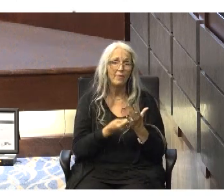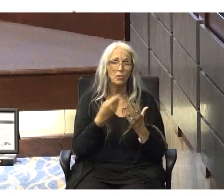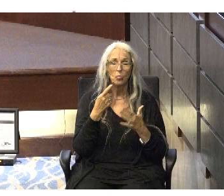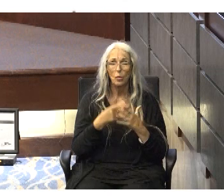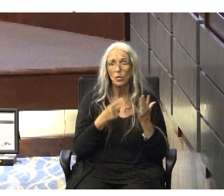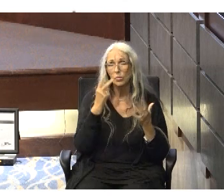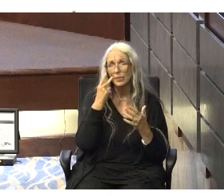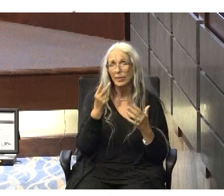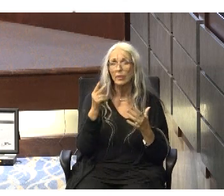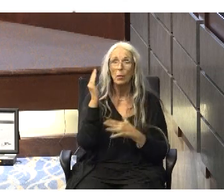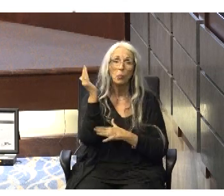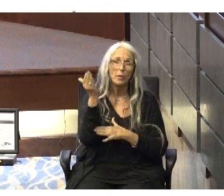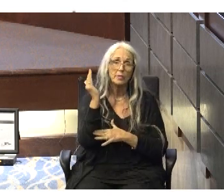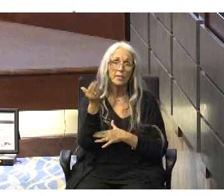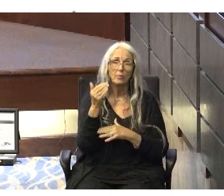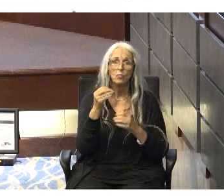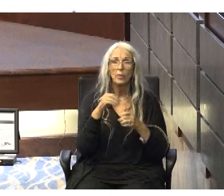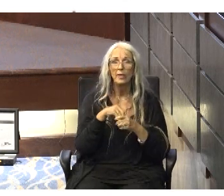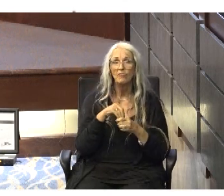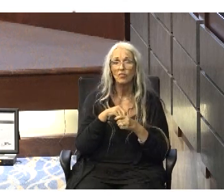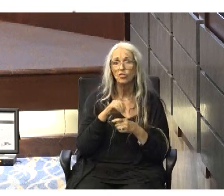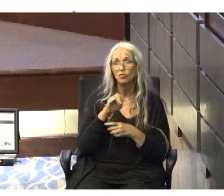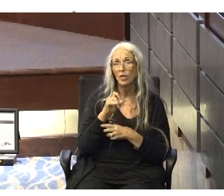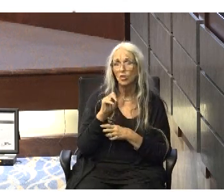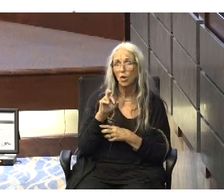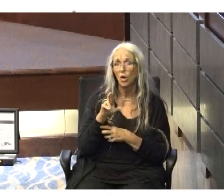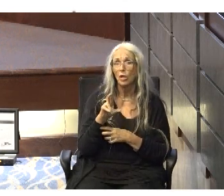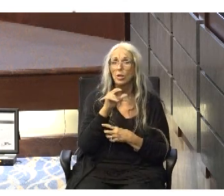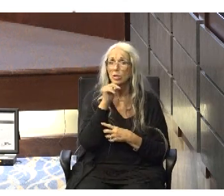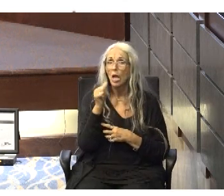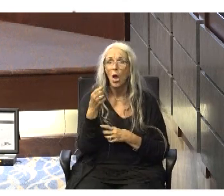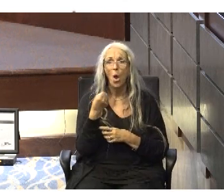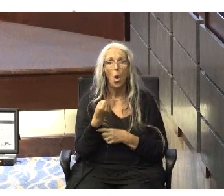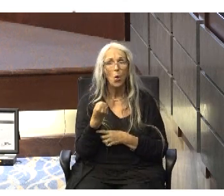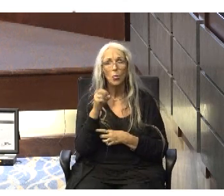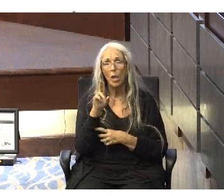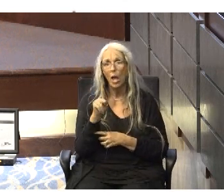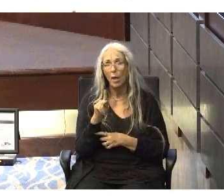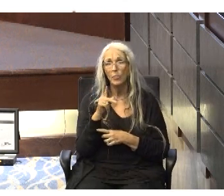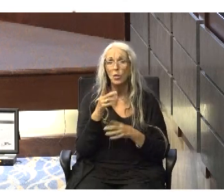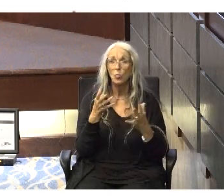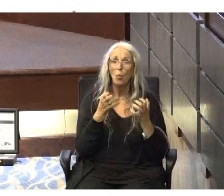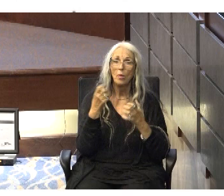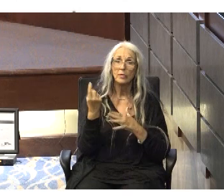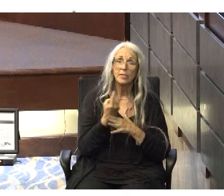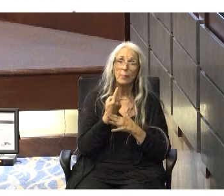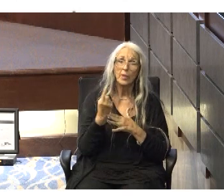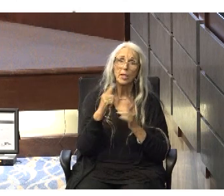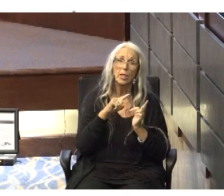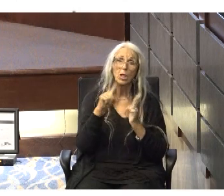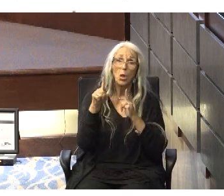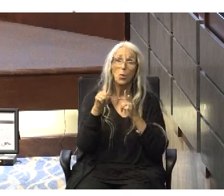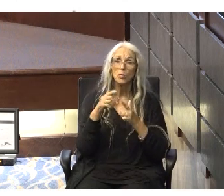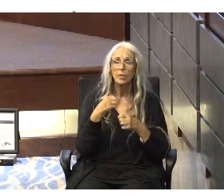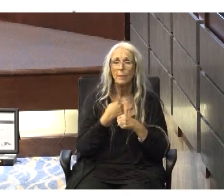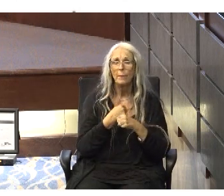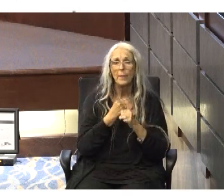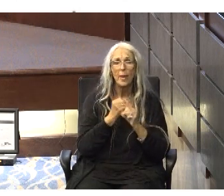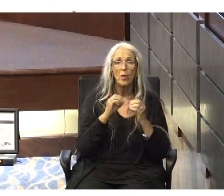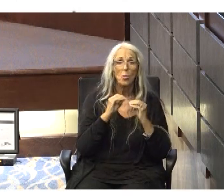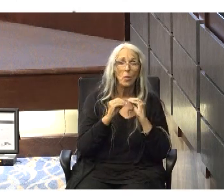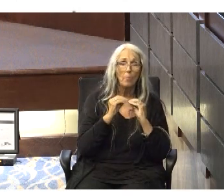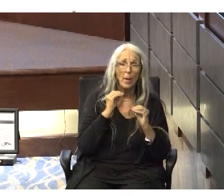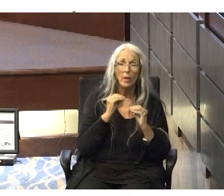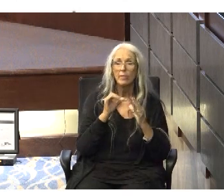her presentation, where the infrastructure is just not holding up. And once something goes out that needs repair, that's where